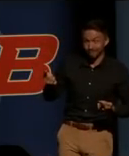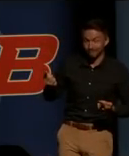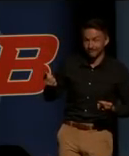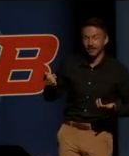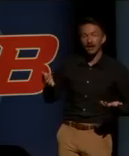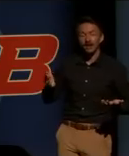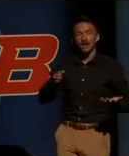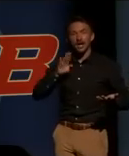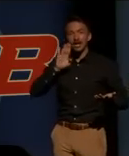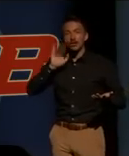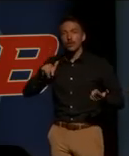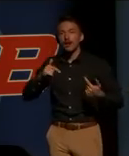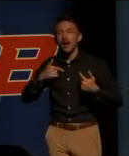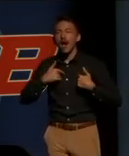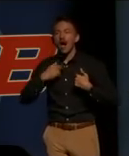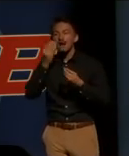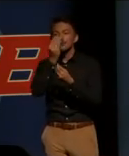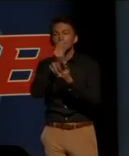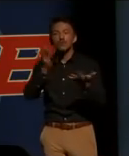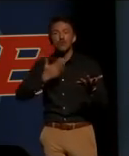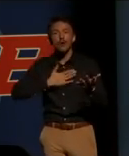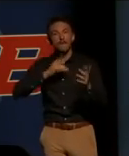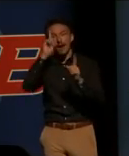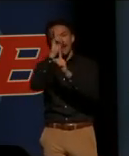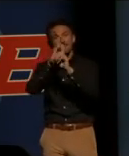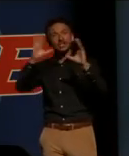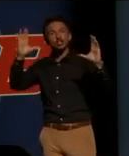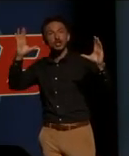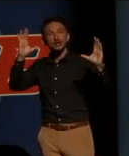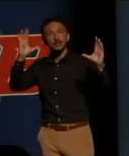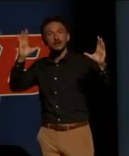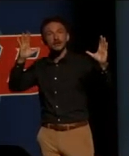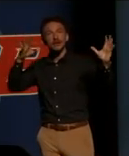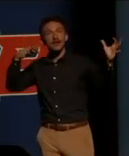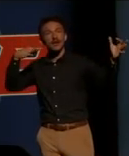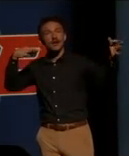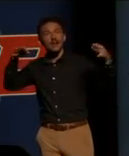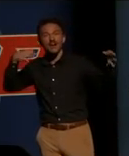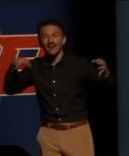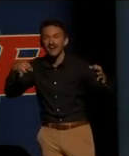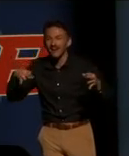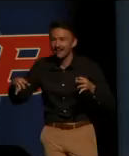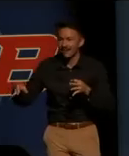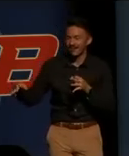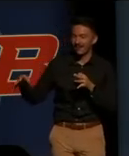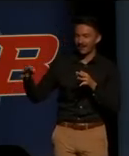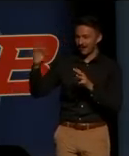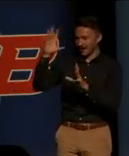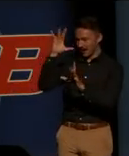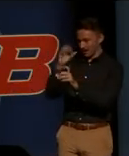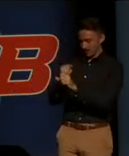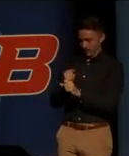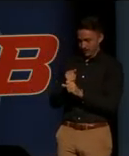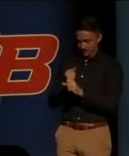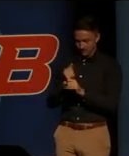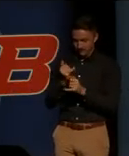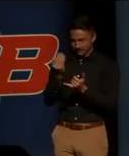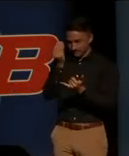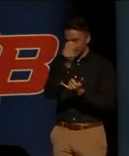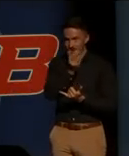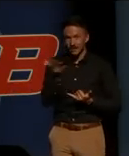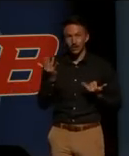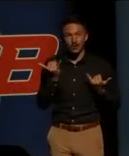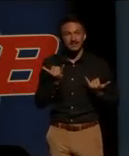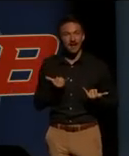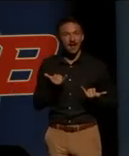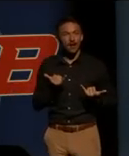I talked about my vision. Today, I am so pleased to say that I'm here